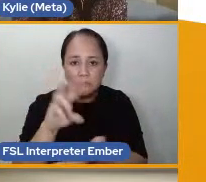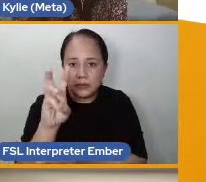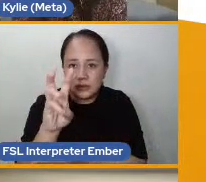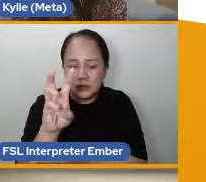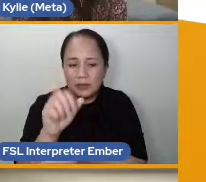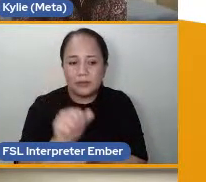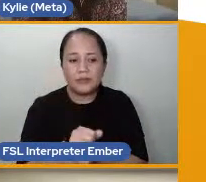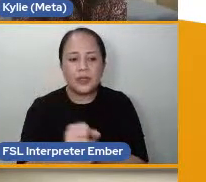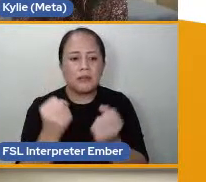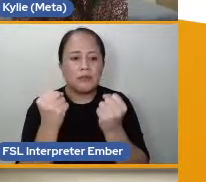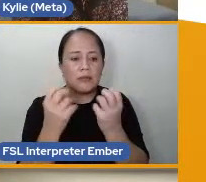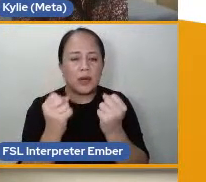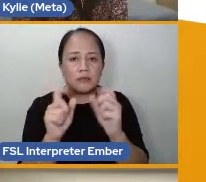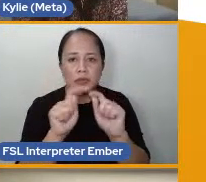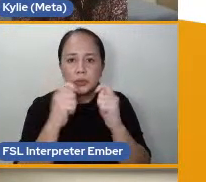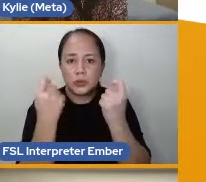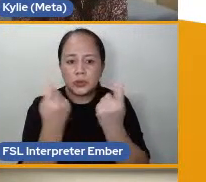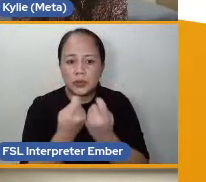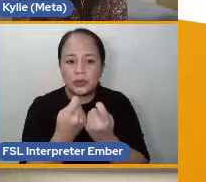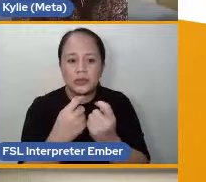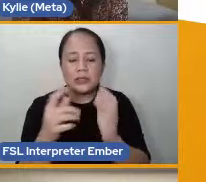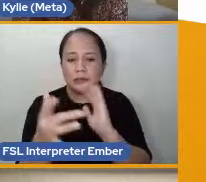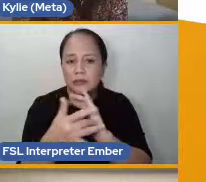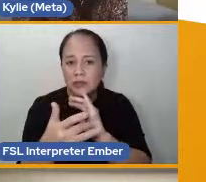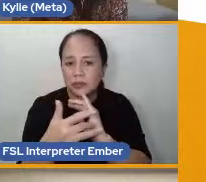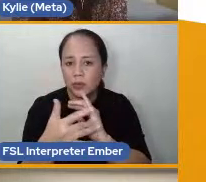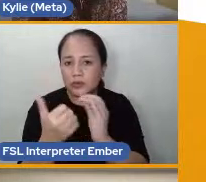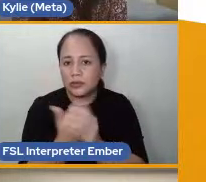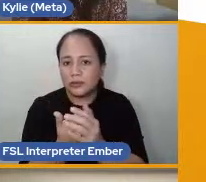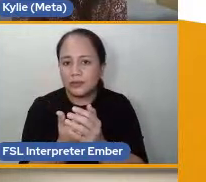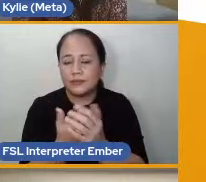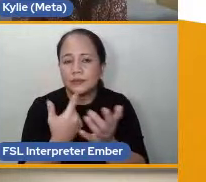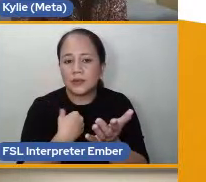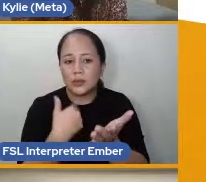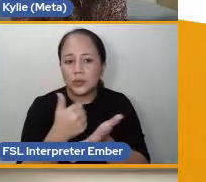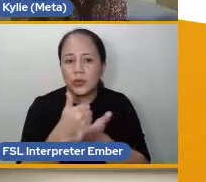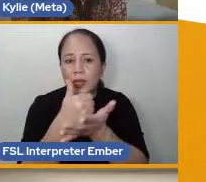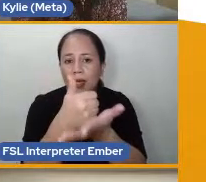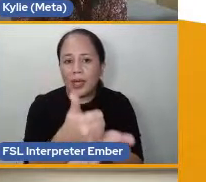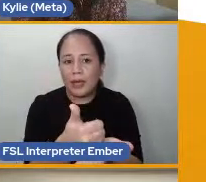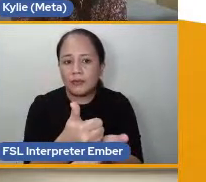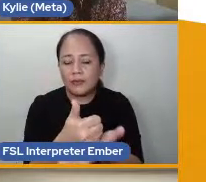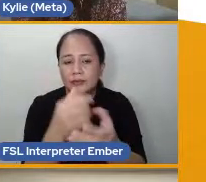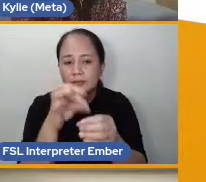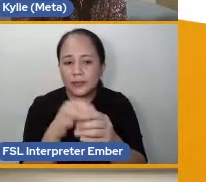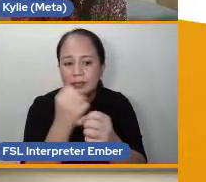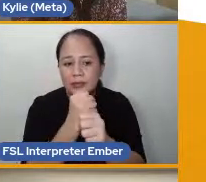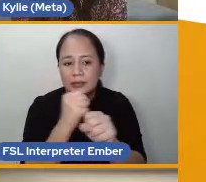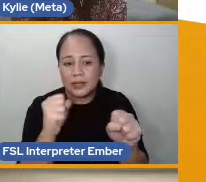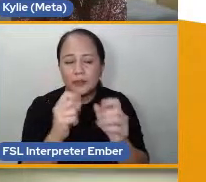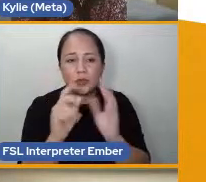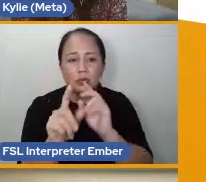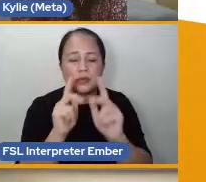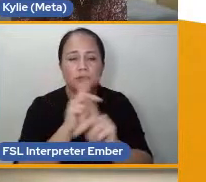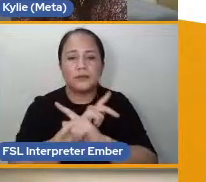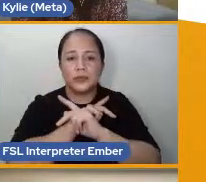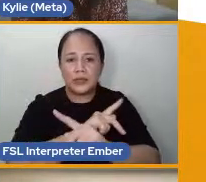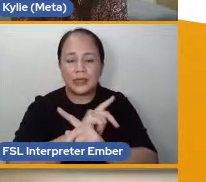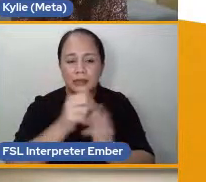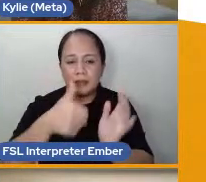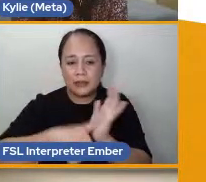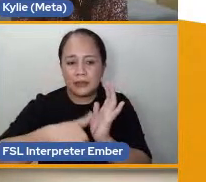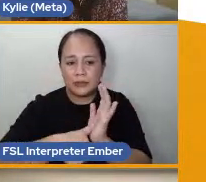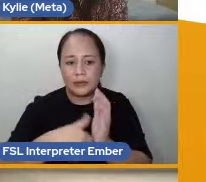terms of teams as well as technologies to keep our platform safe and also to protect elections. So some